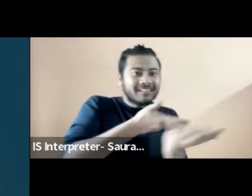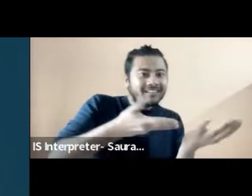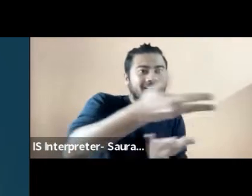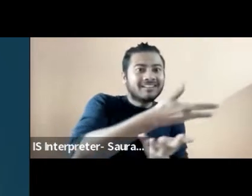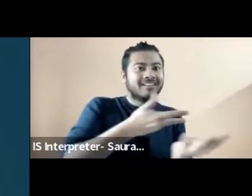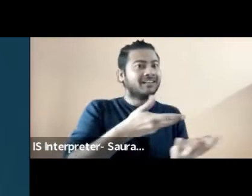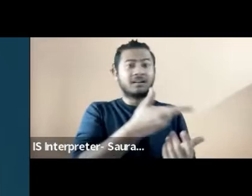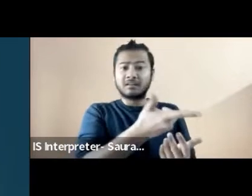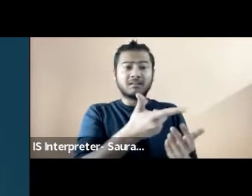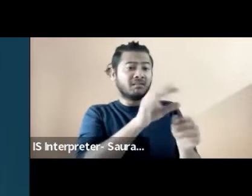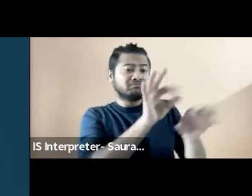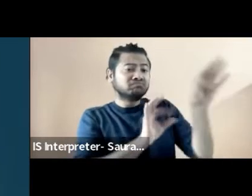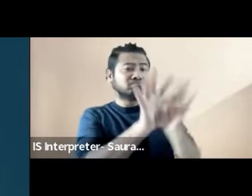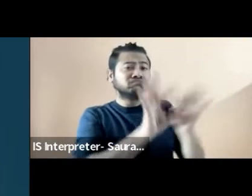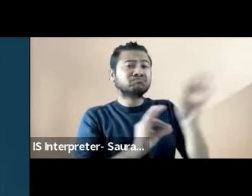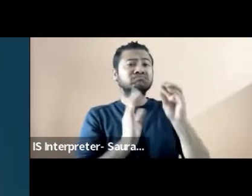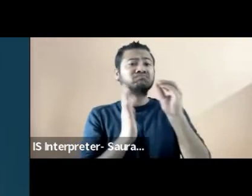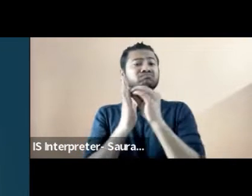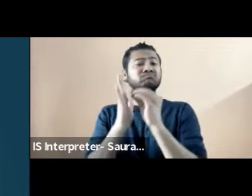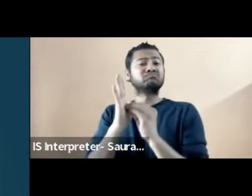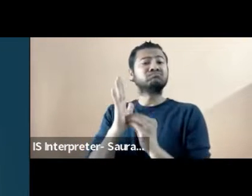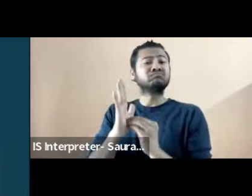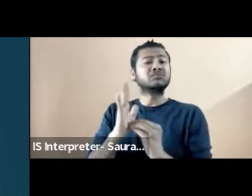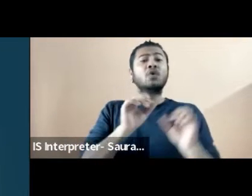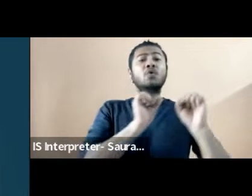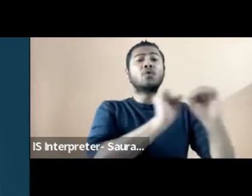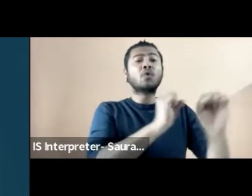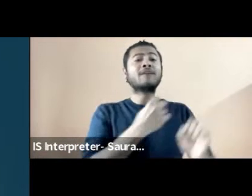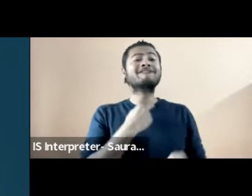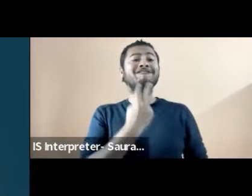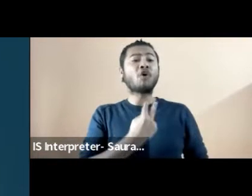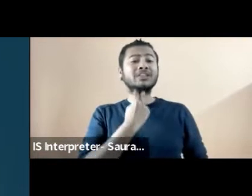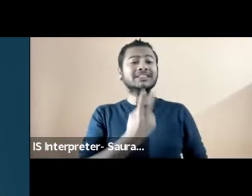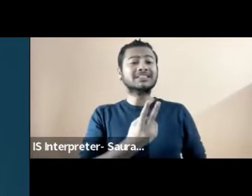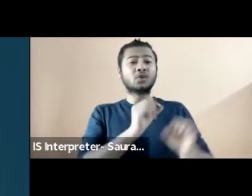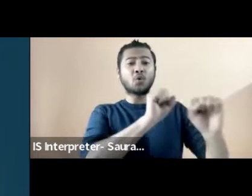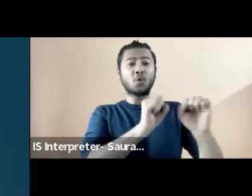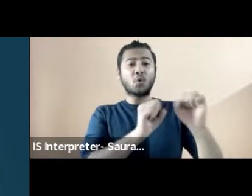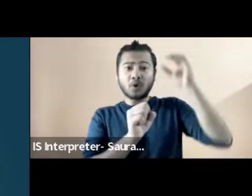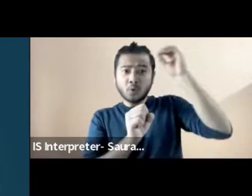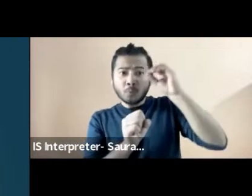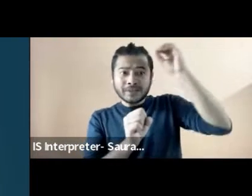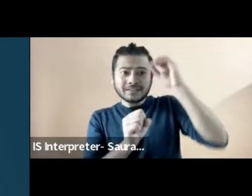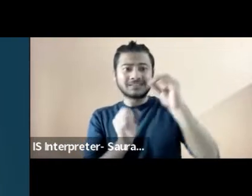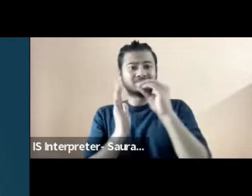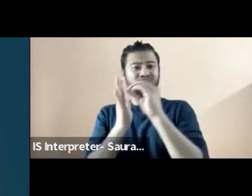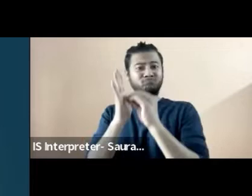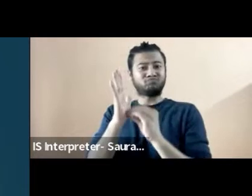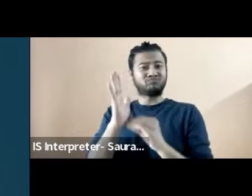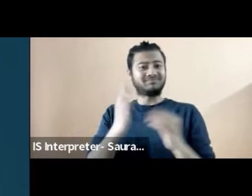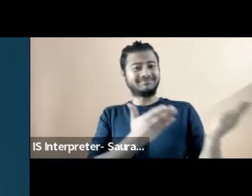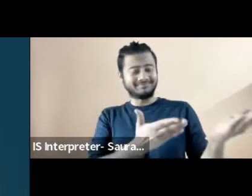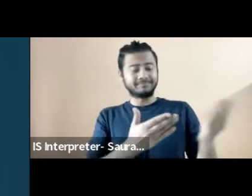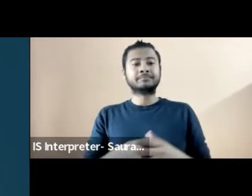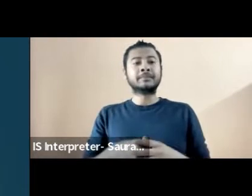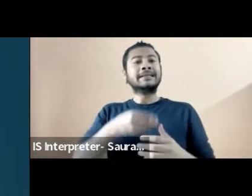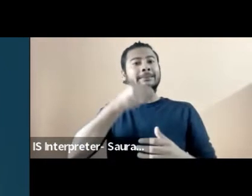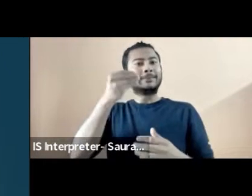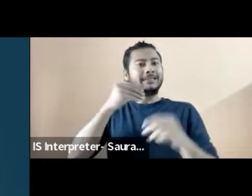represents the voices of the participants directly. And Sarika, if you could move to the next slide.